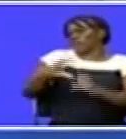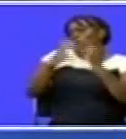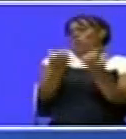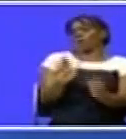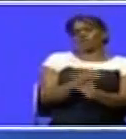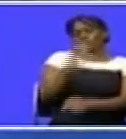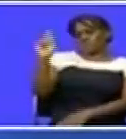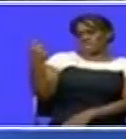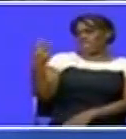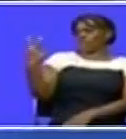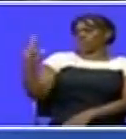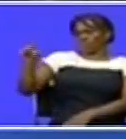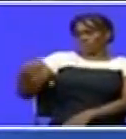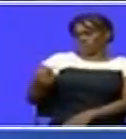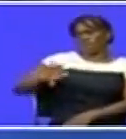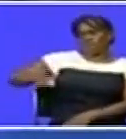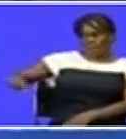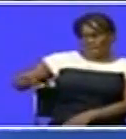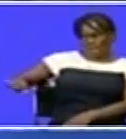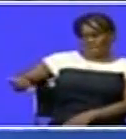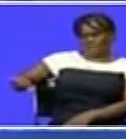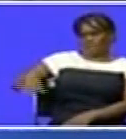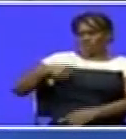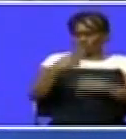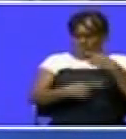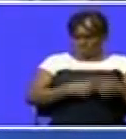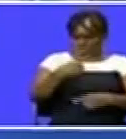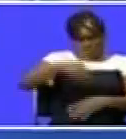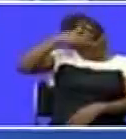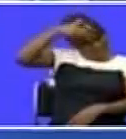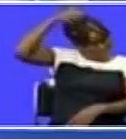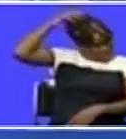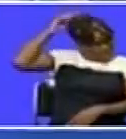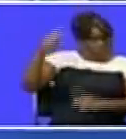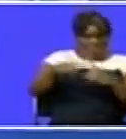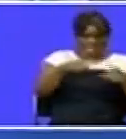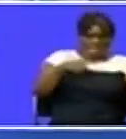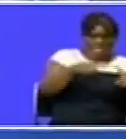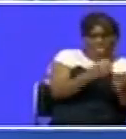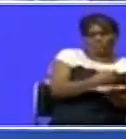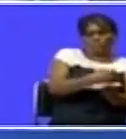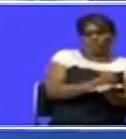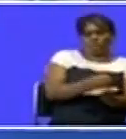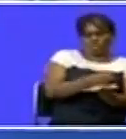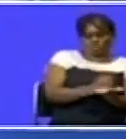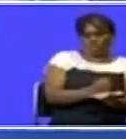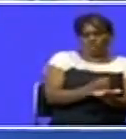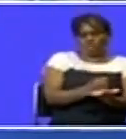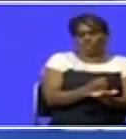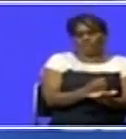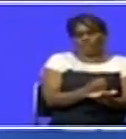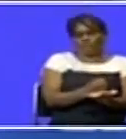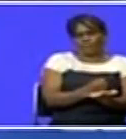In Kenya, 2,000 are left. The onslaught continues, lions being hunted down, poisoned and boxed in limited